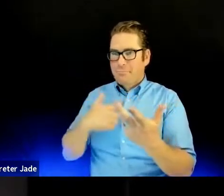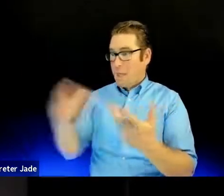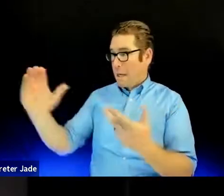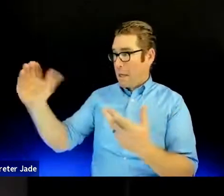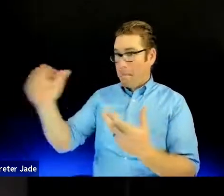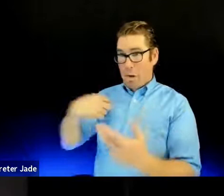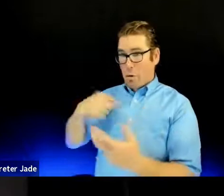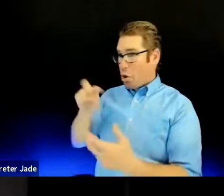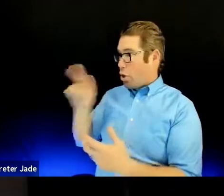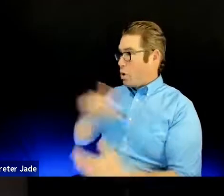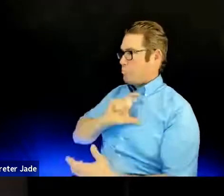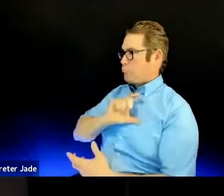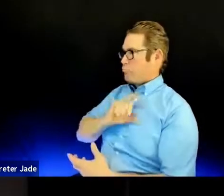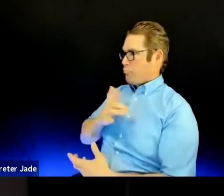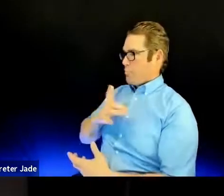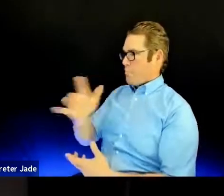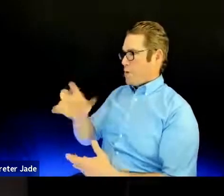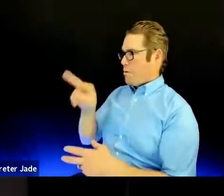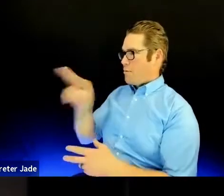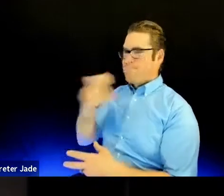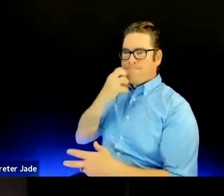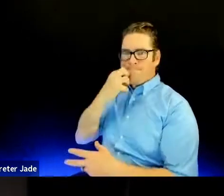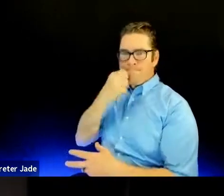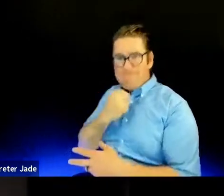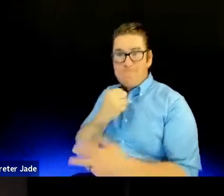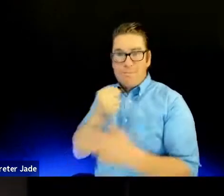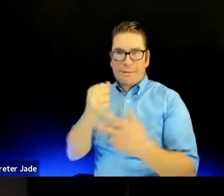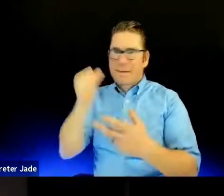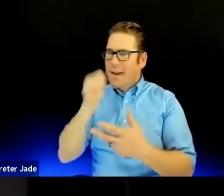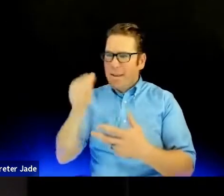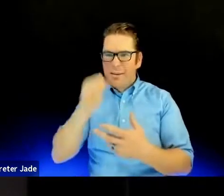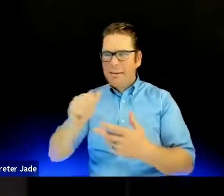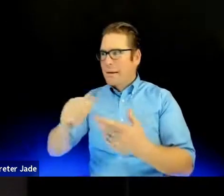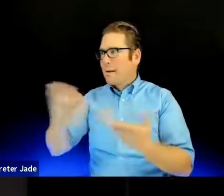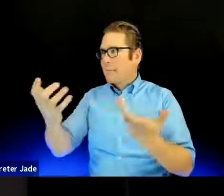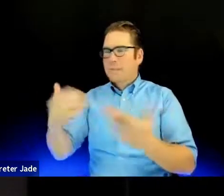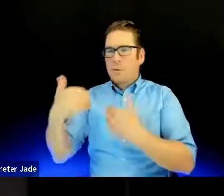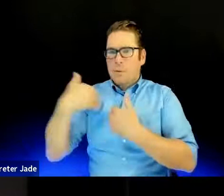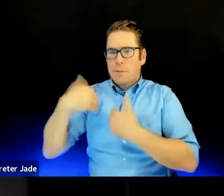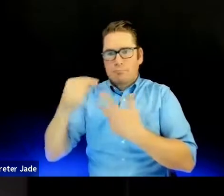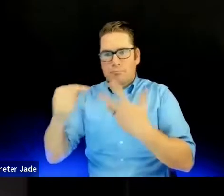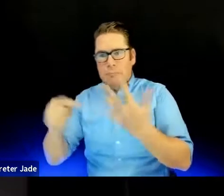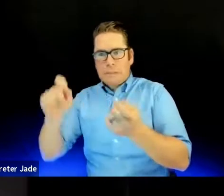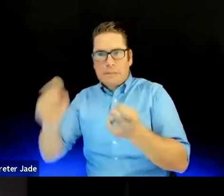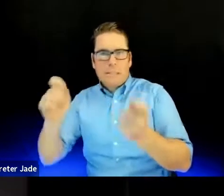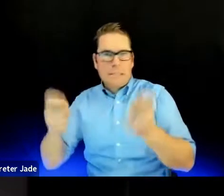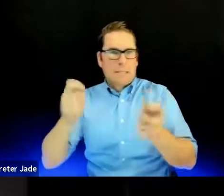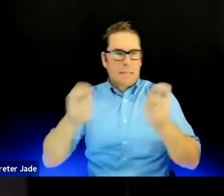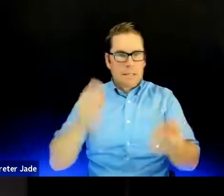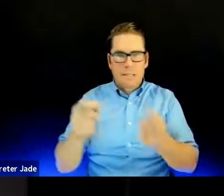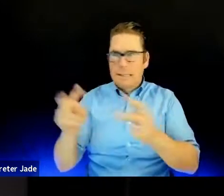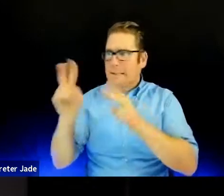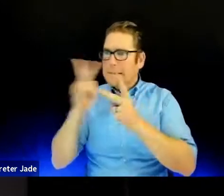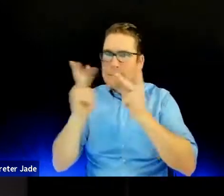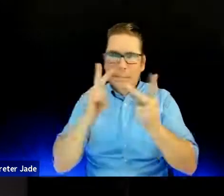different day. You don't know what you're going to encounter that day on patrol. So it changes constantly. And I like that. I'm not